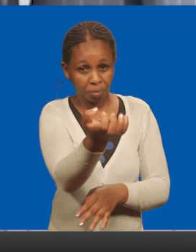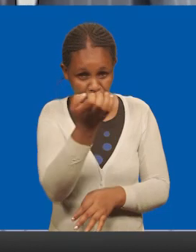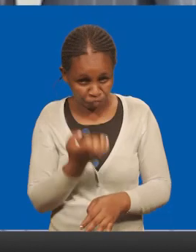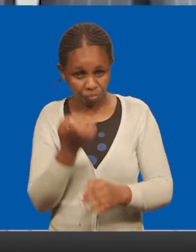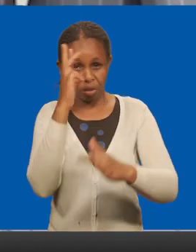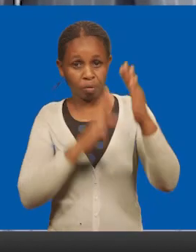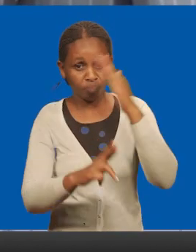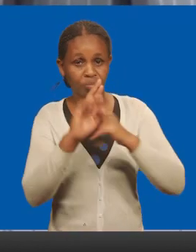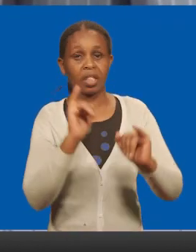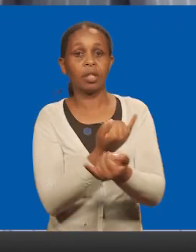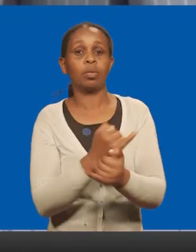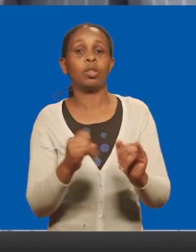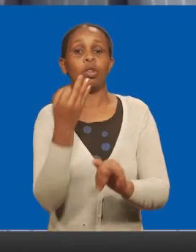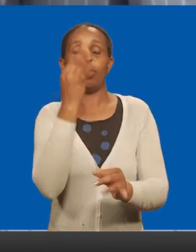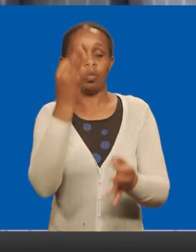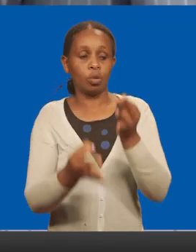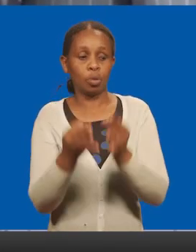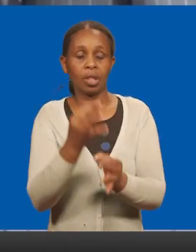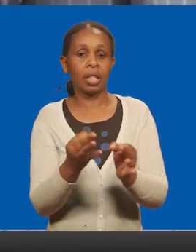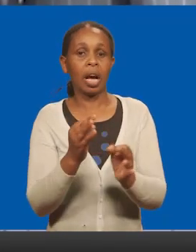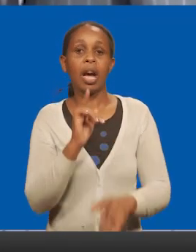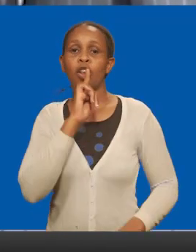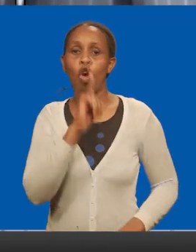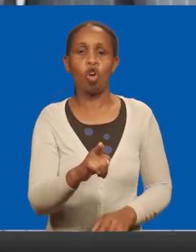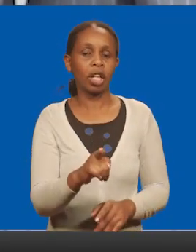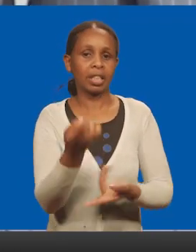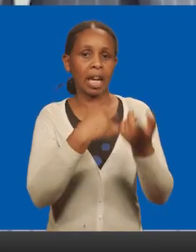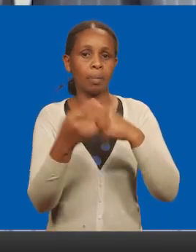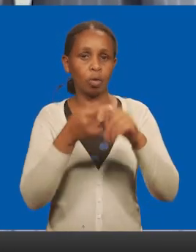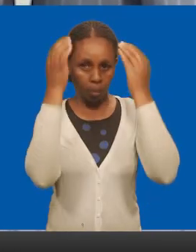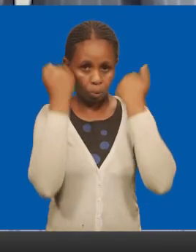the need to respect the independence of the judiciary and the orders that emanate from court.